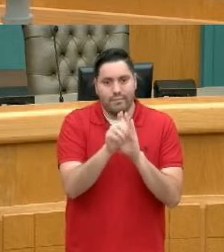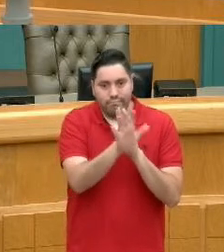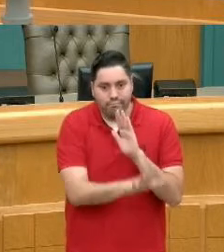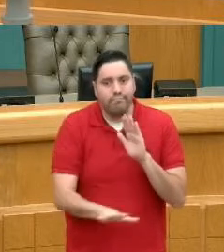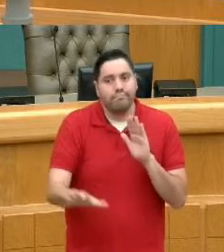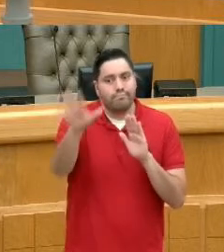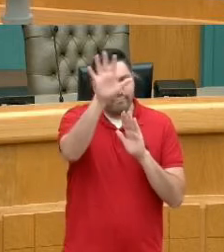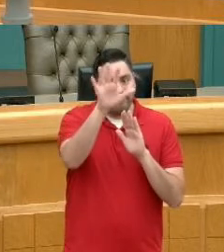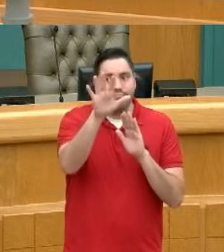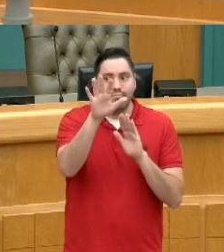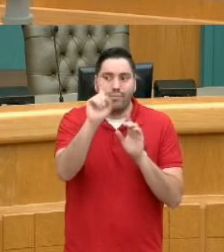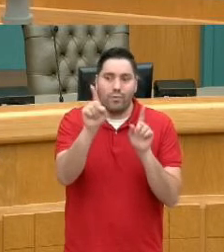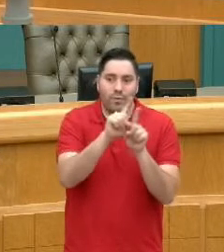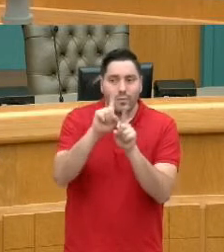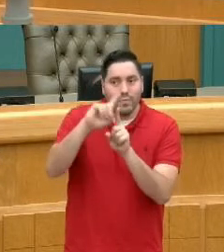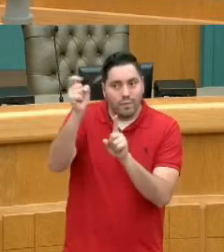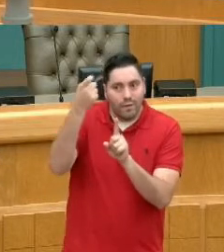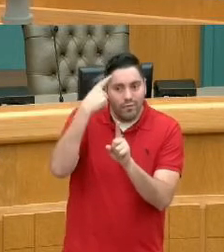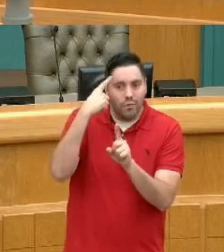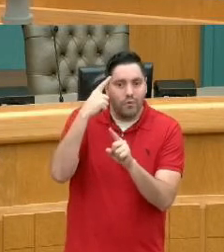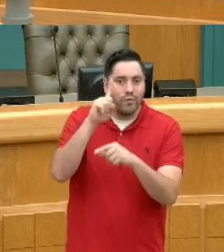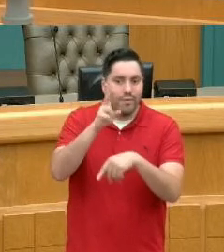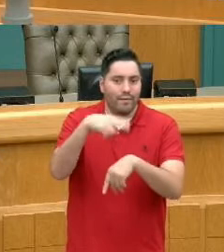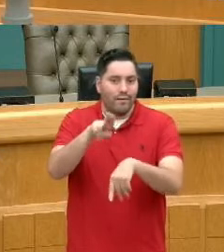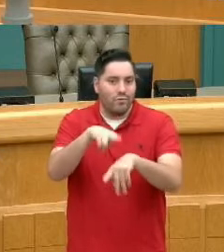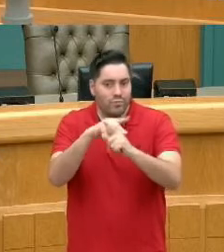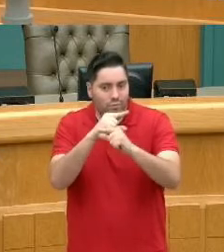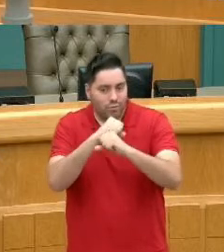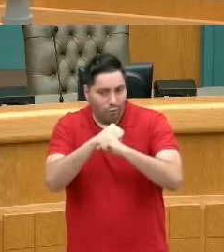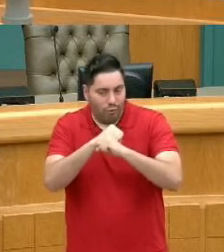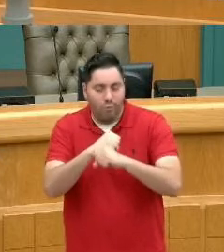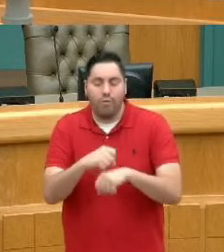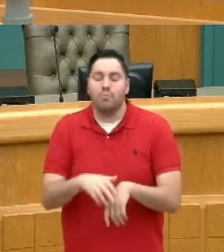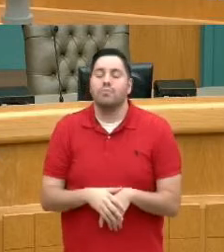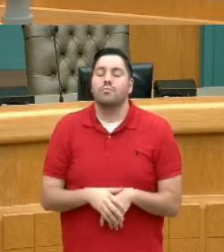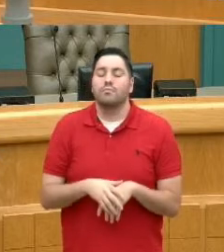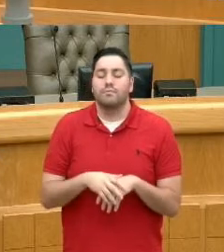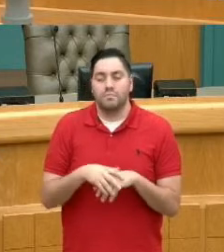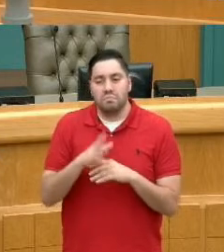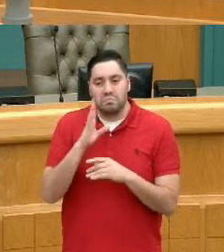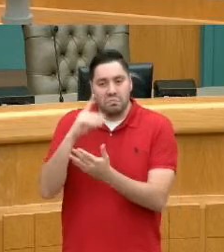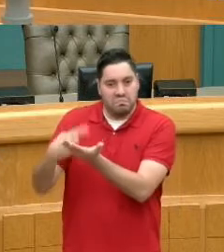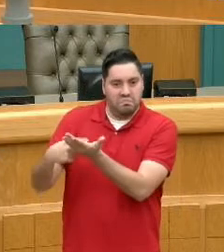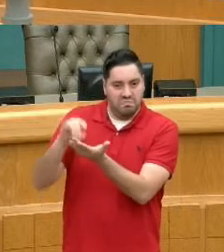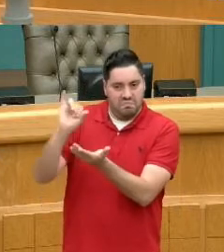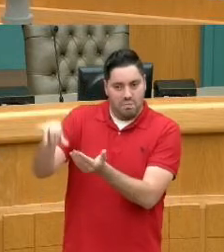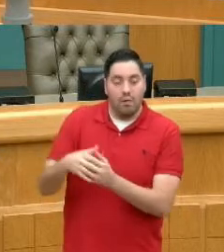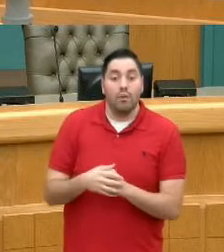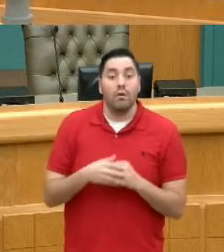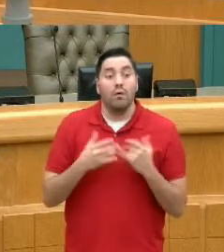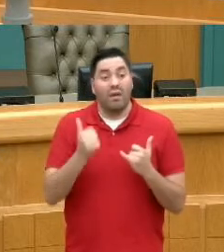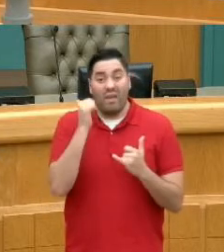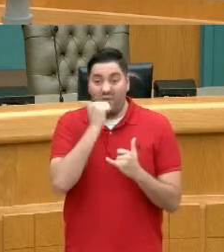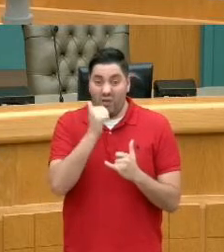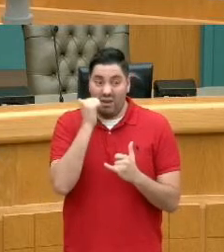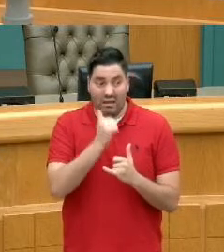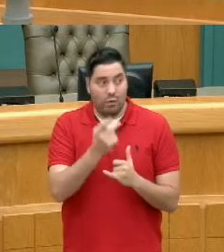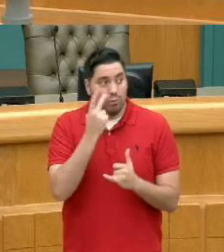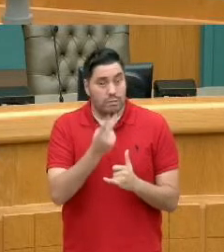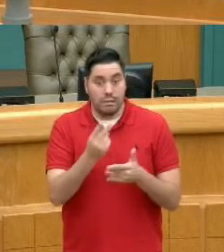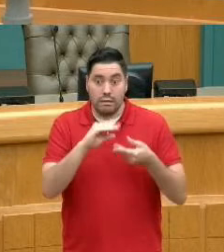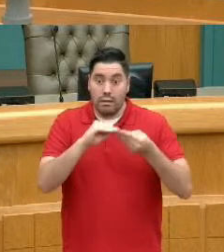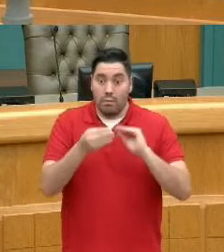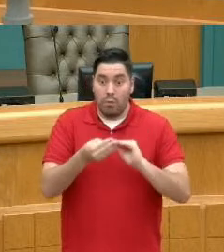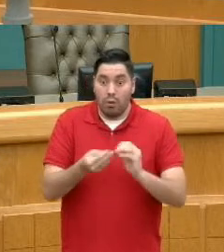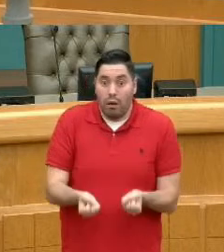Guard and the governor. Okay, so every day at 4 o'clock we look at the number of cases that have that we've